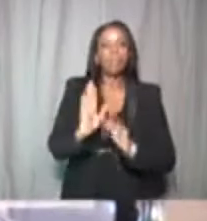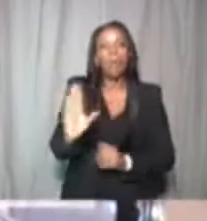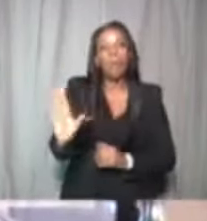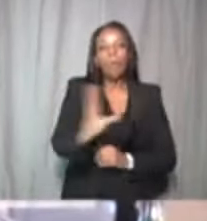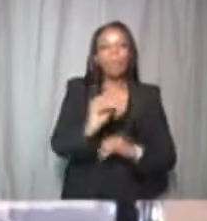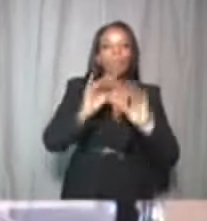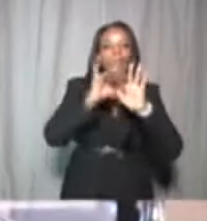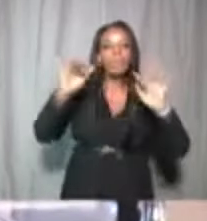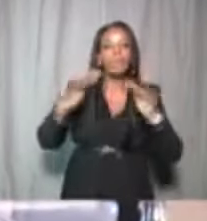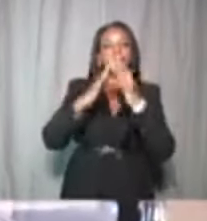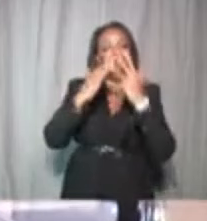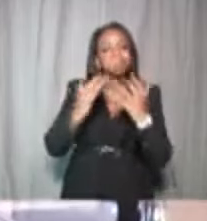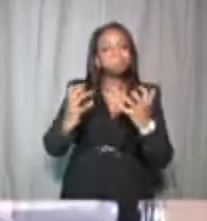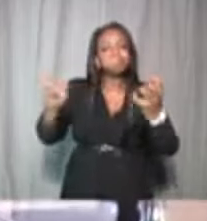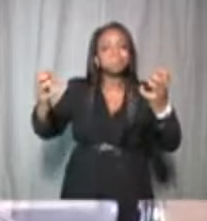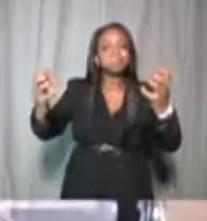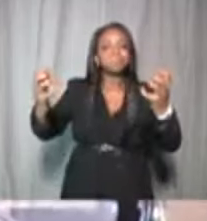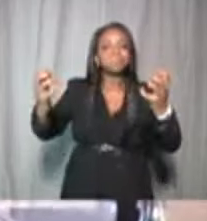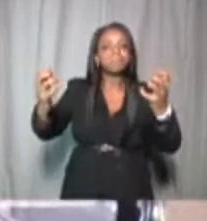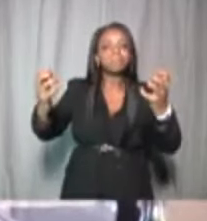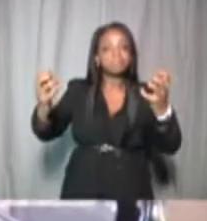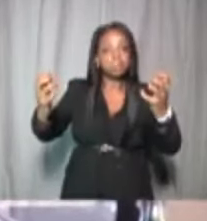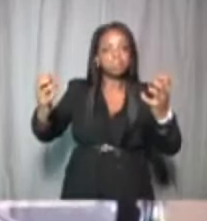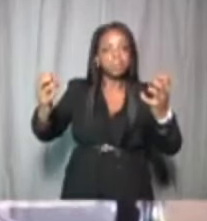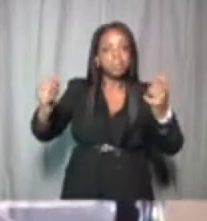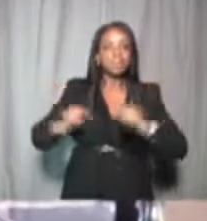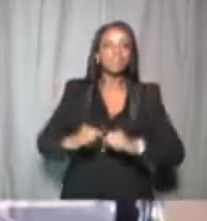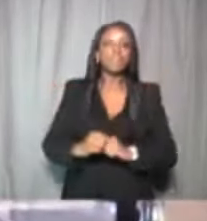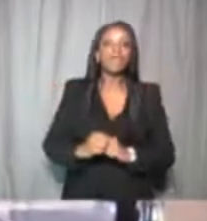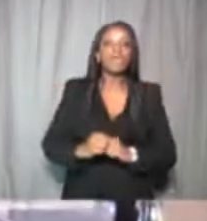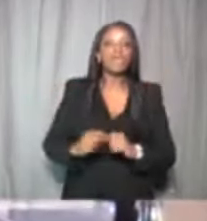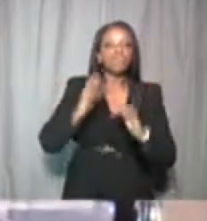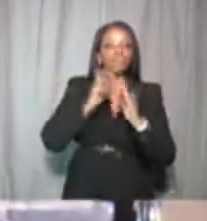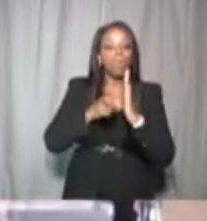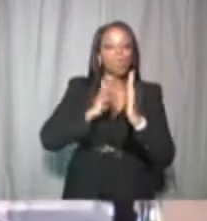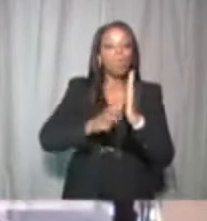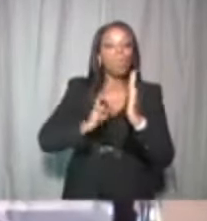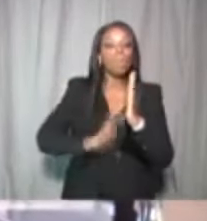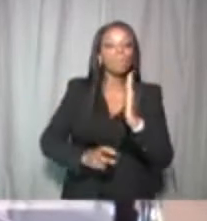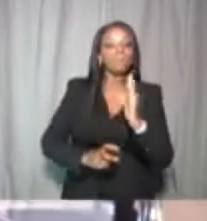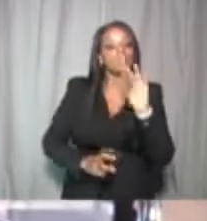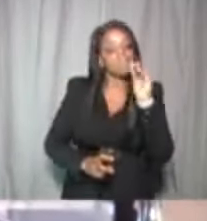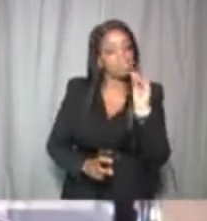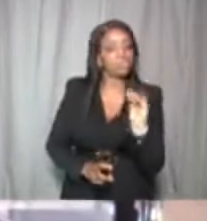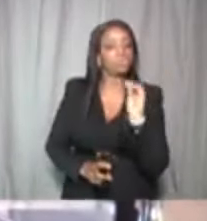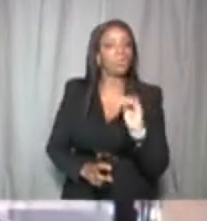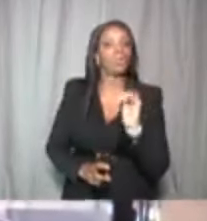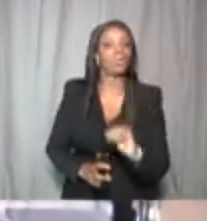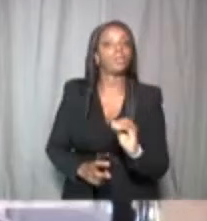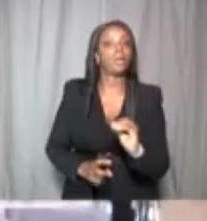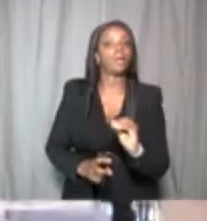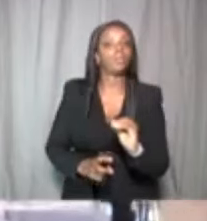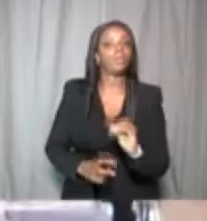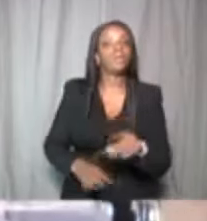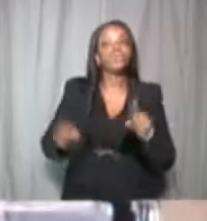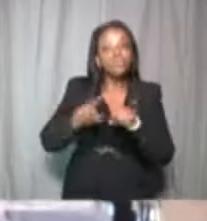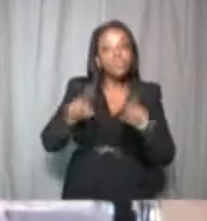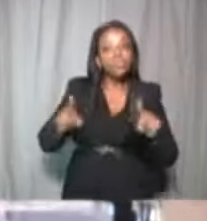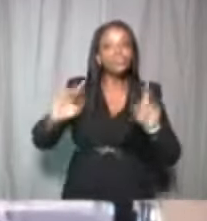gallery, we do have the rules that guides how you must conduct